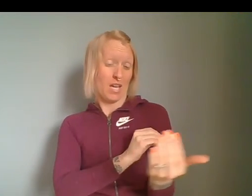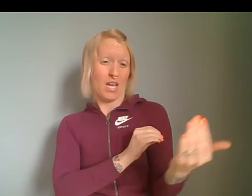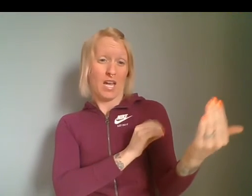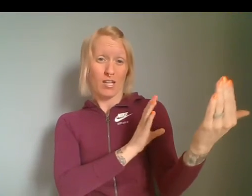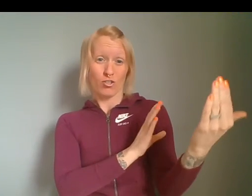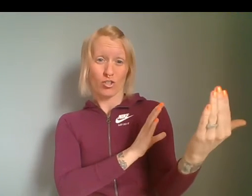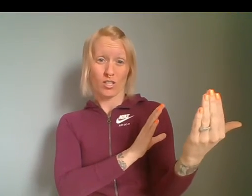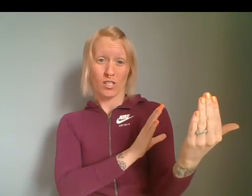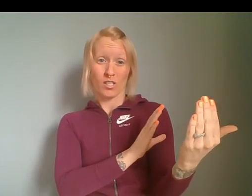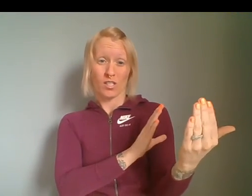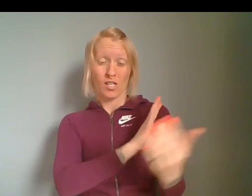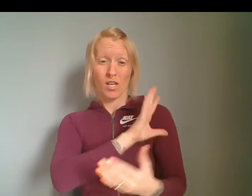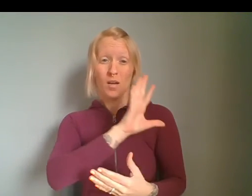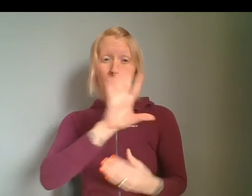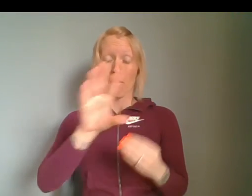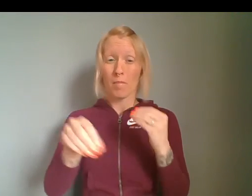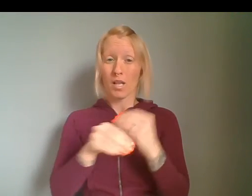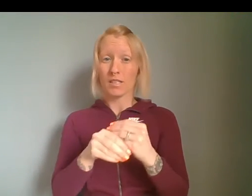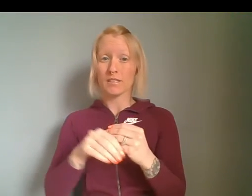CO2